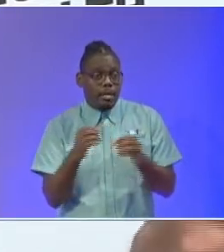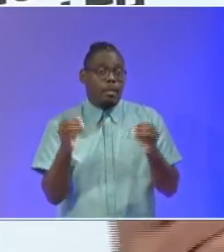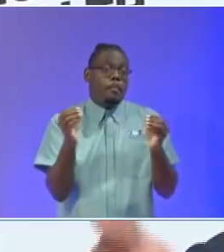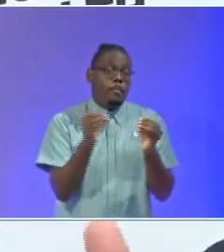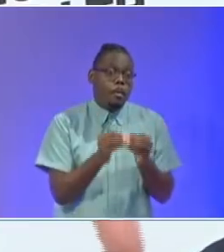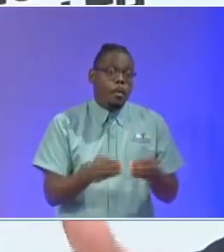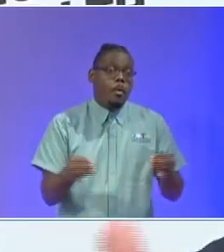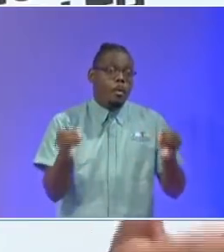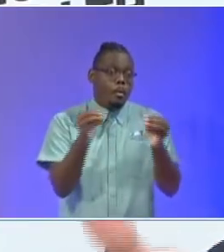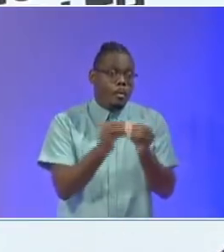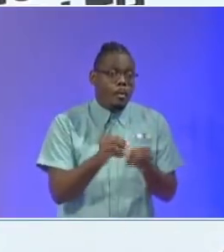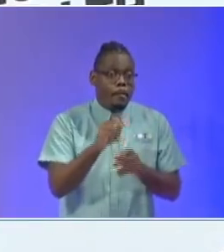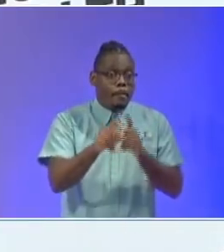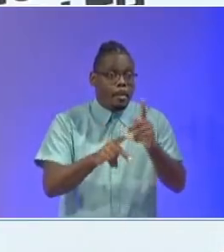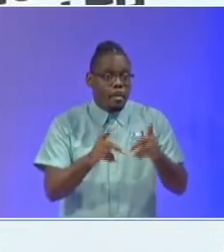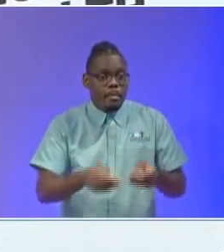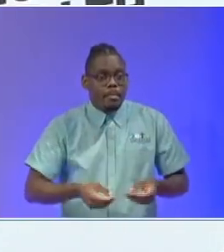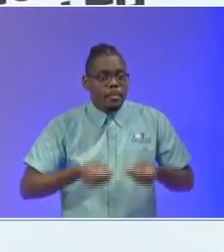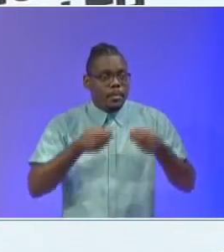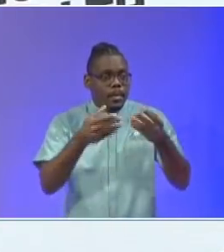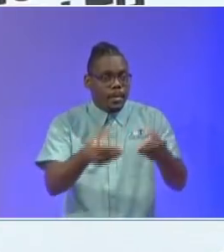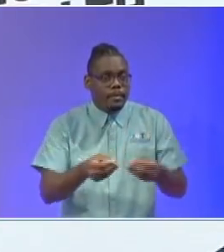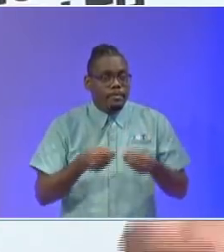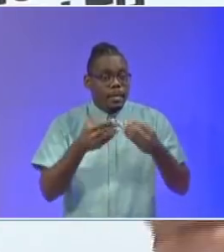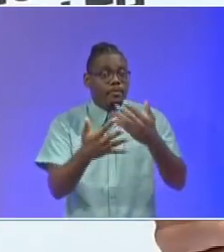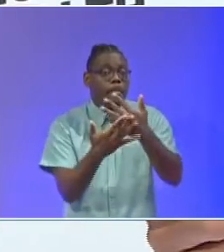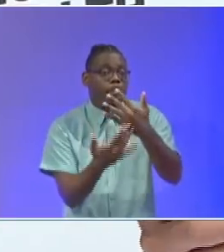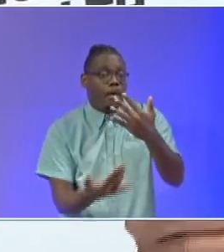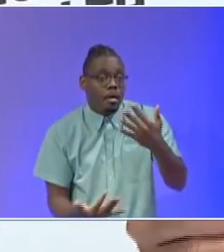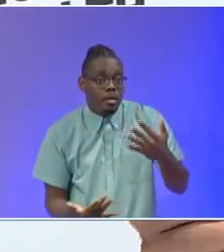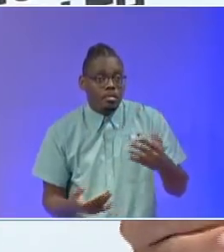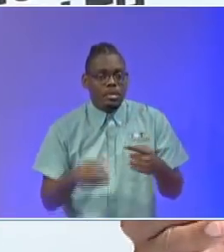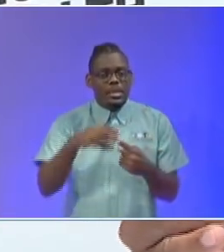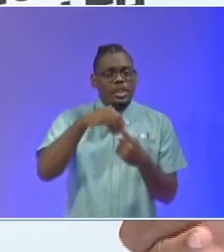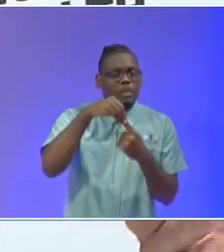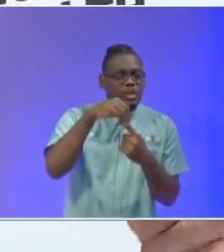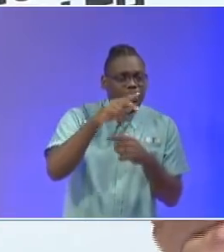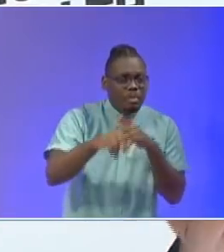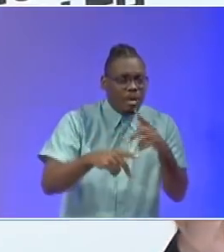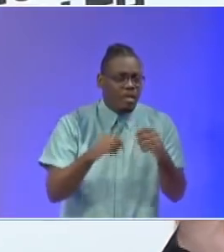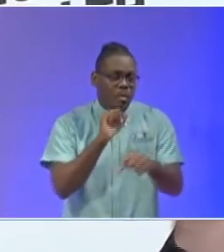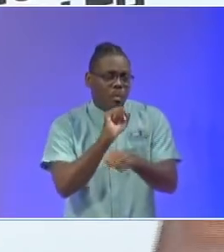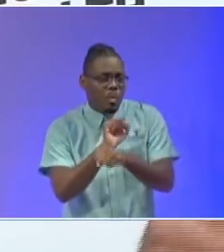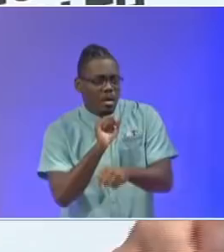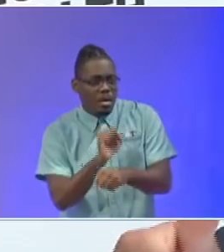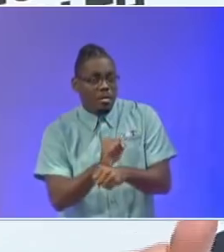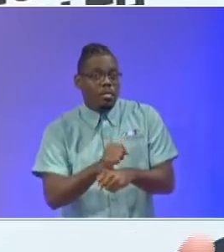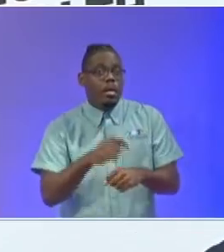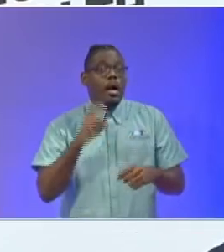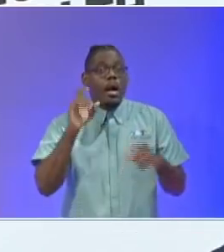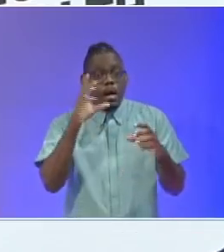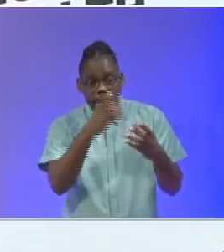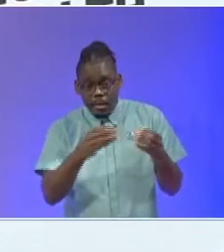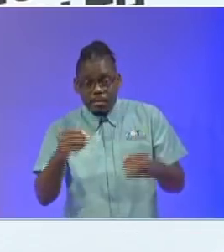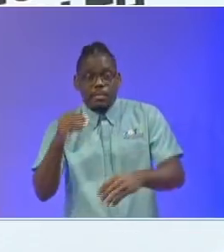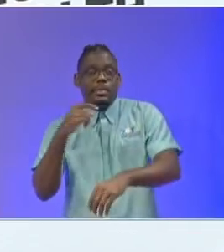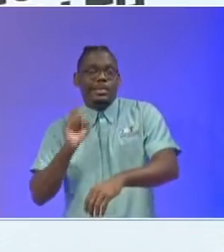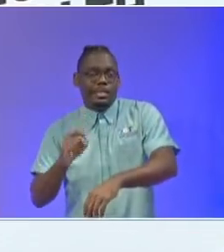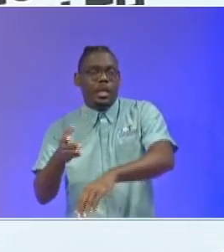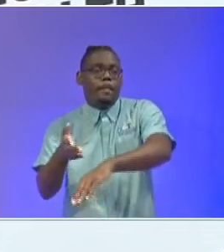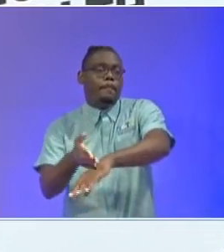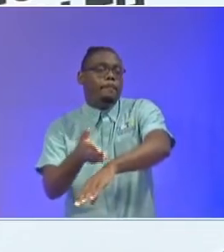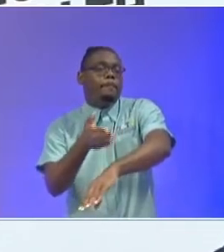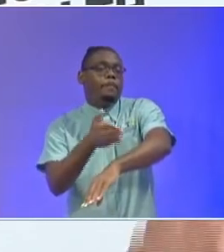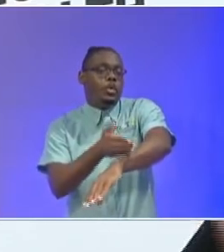have specialists on board working on these things right now. Donors may have, of course, been a little reduced during the COVID